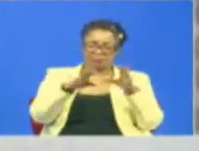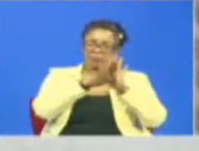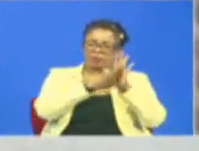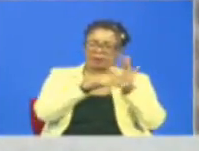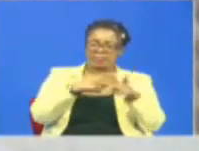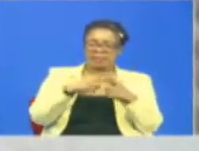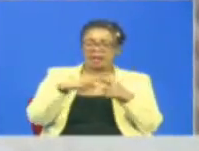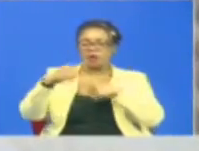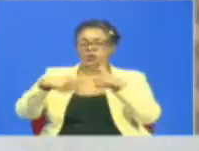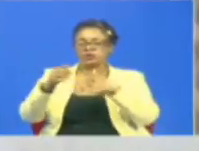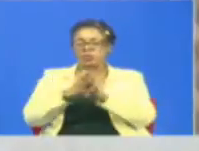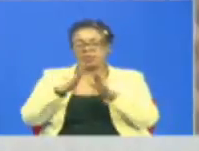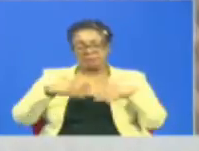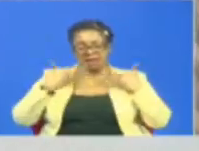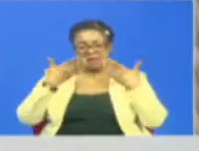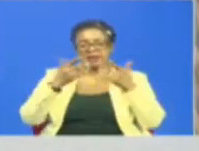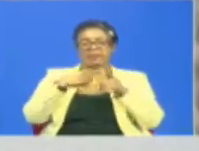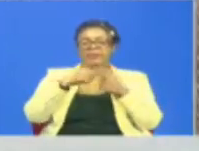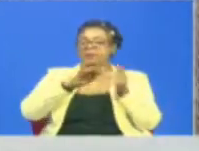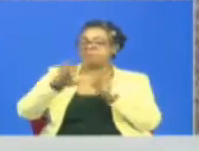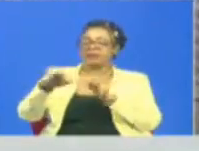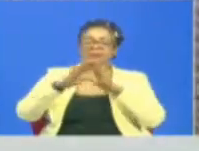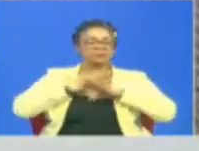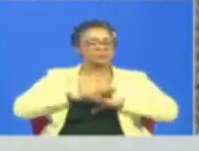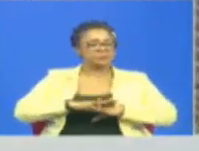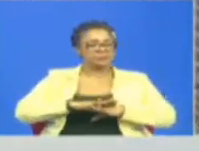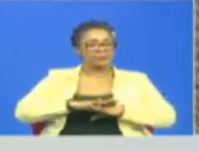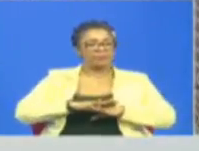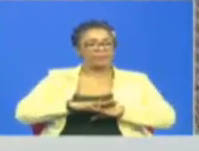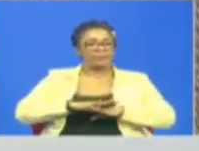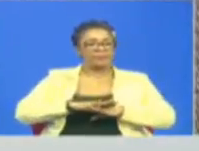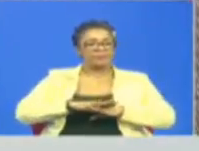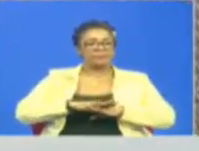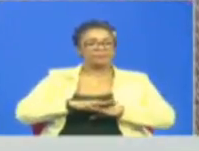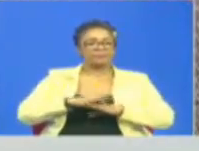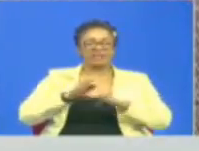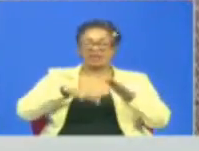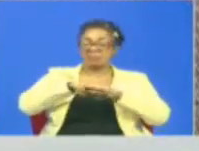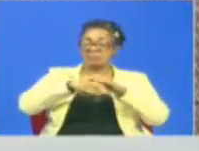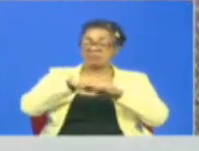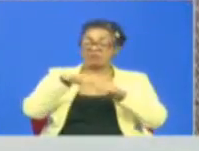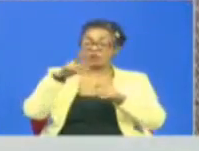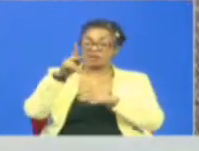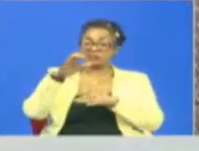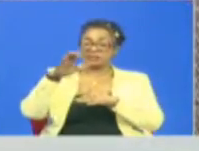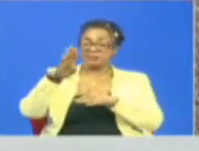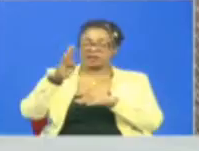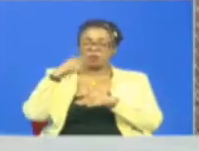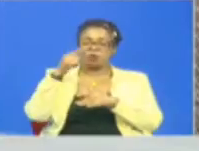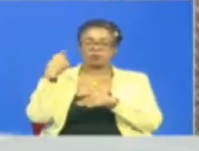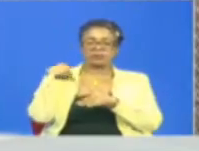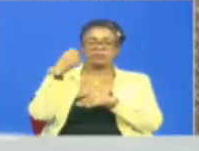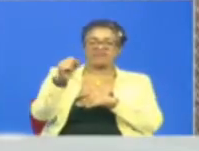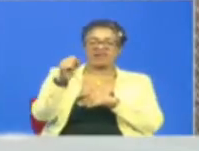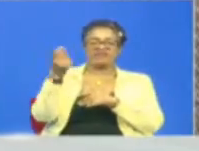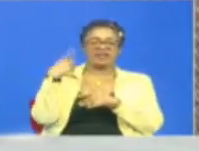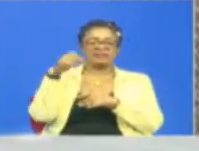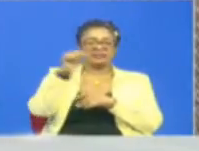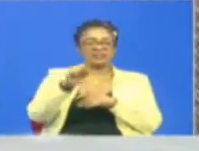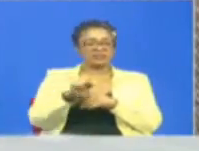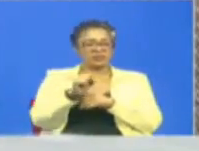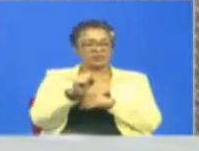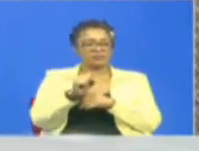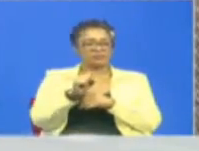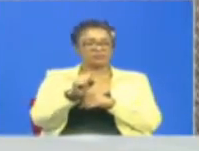yangu kidogo alafu narudi natulia. Odhiambo plays for KCB, who finished the 5th place last season.